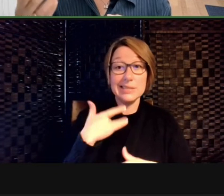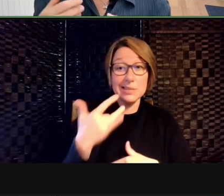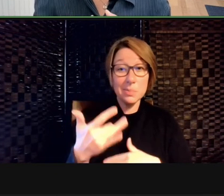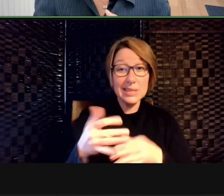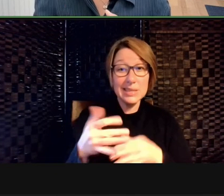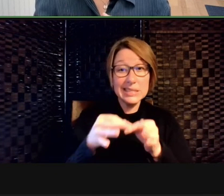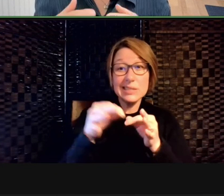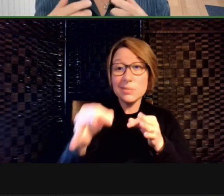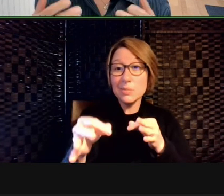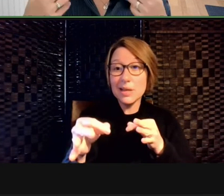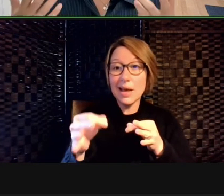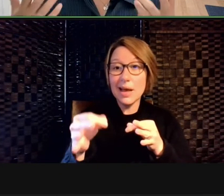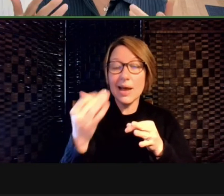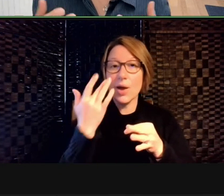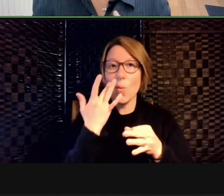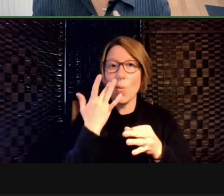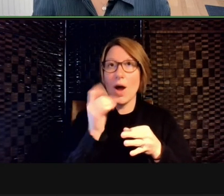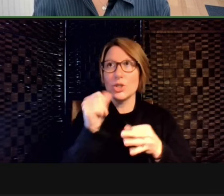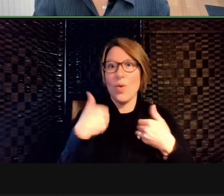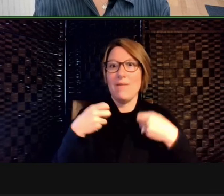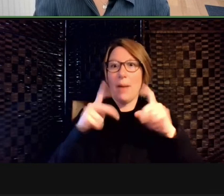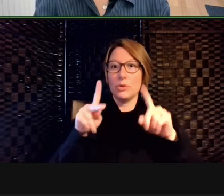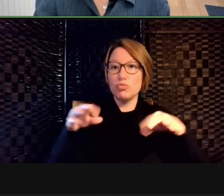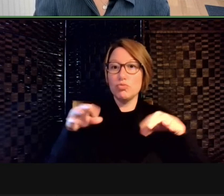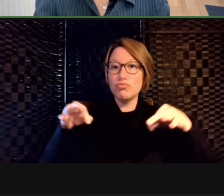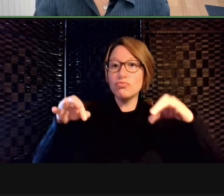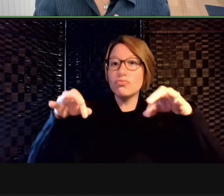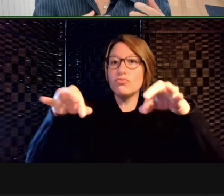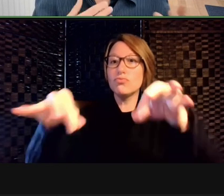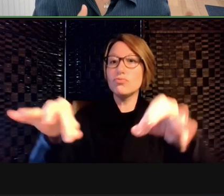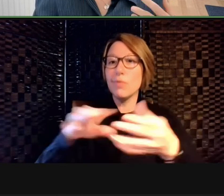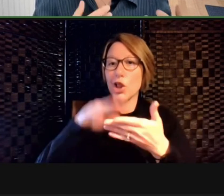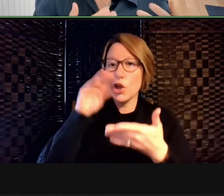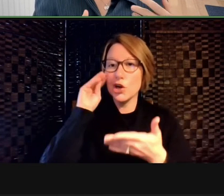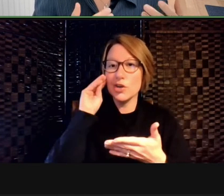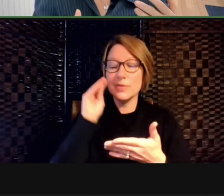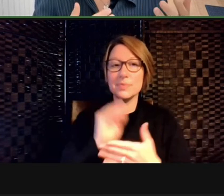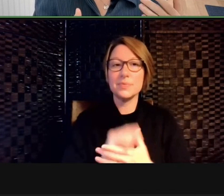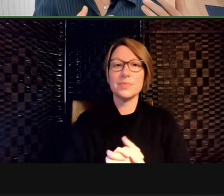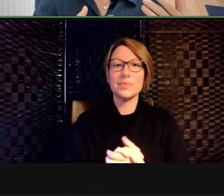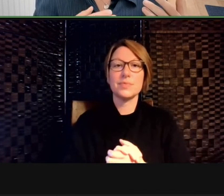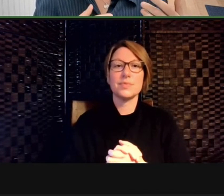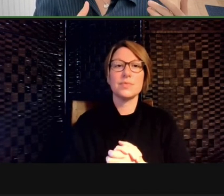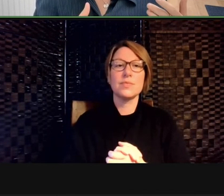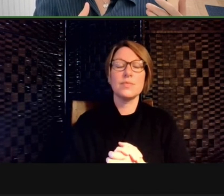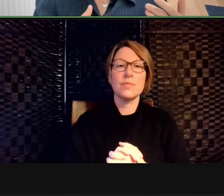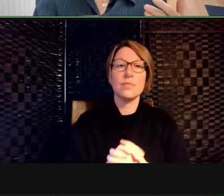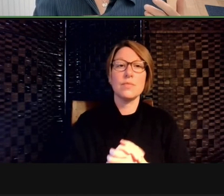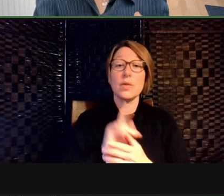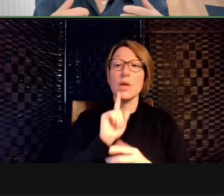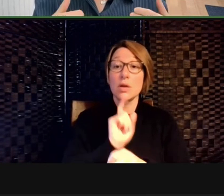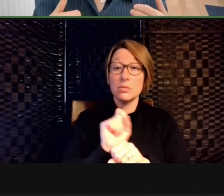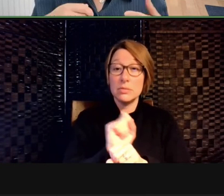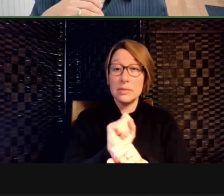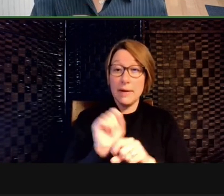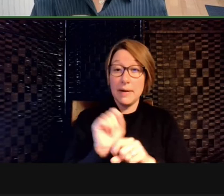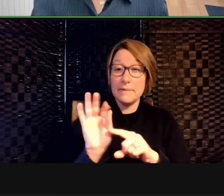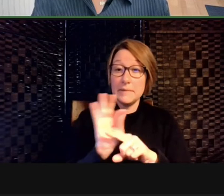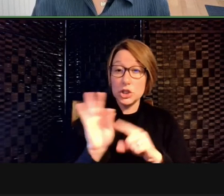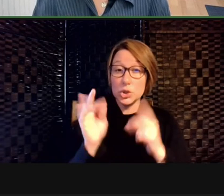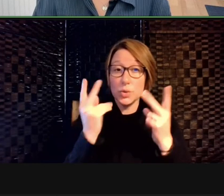of lack of incidental opportunities for incidental learning. Ensuring that they're functionally using their vision and